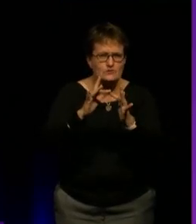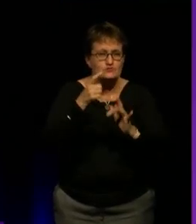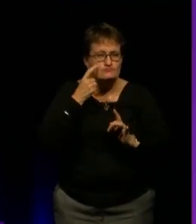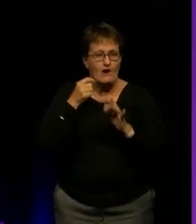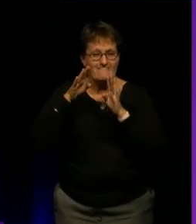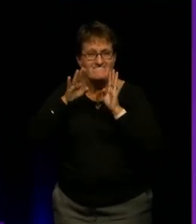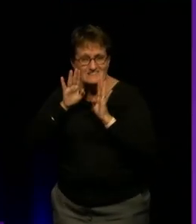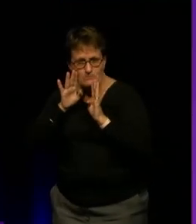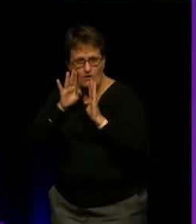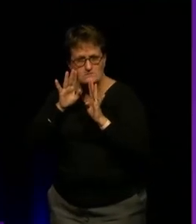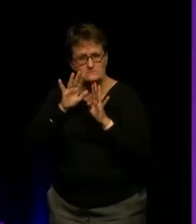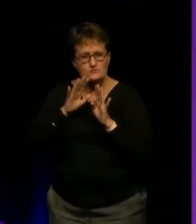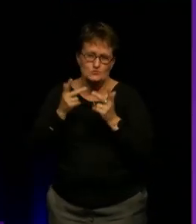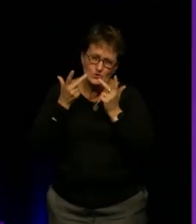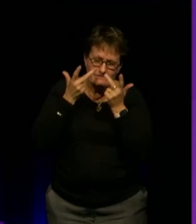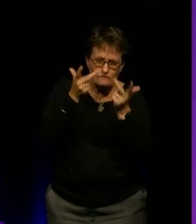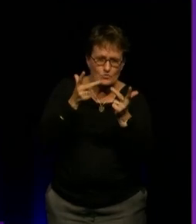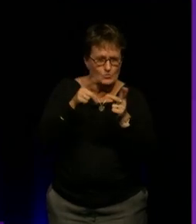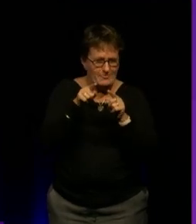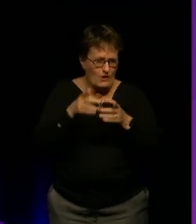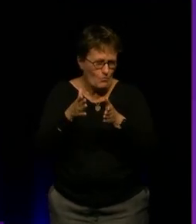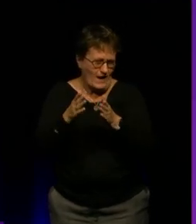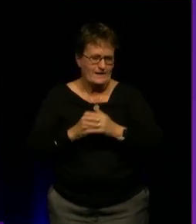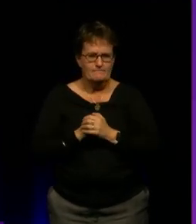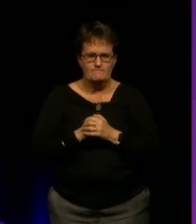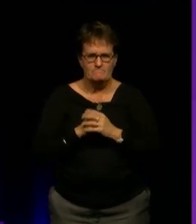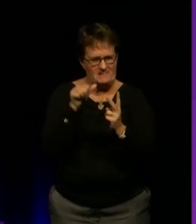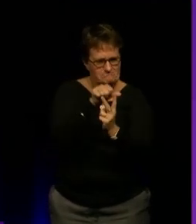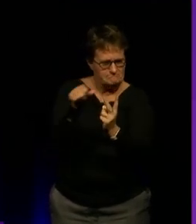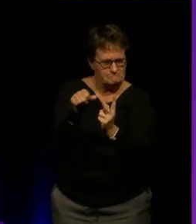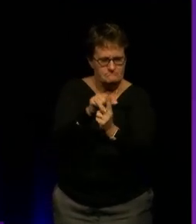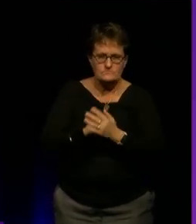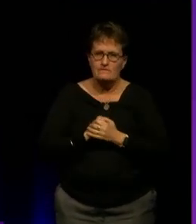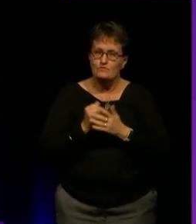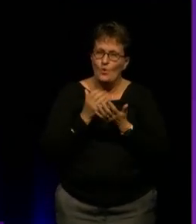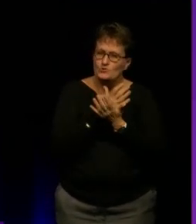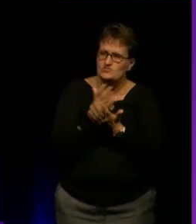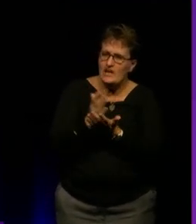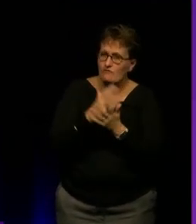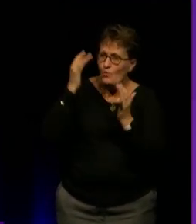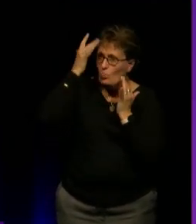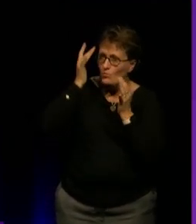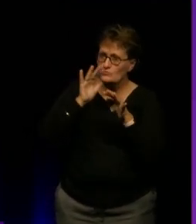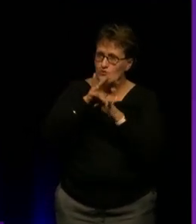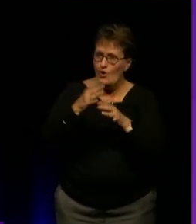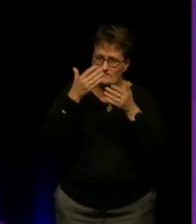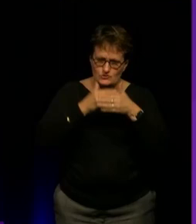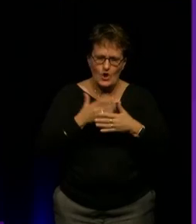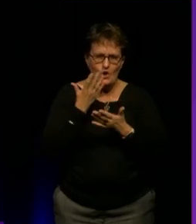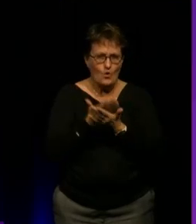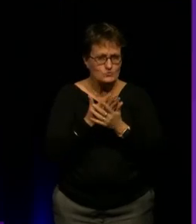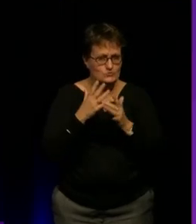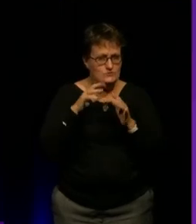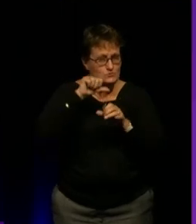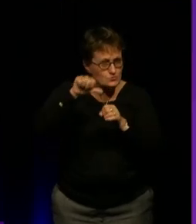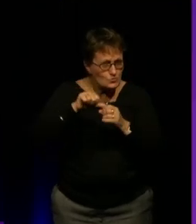Facebook page to view the talk there. If you are sharing your thoughts about tonight's conversation on social media, we